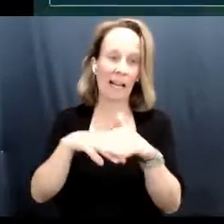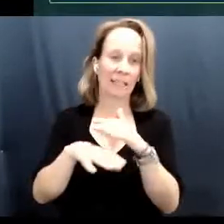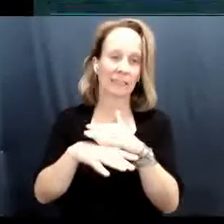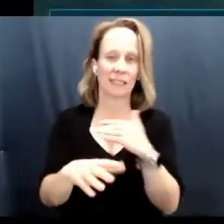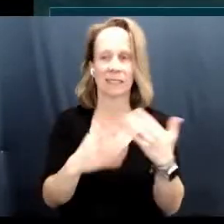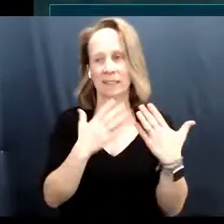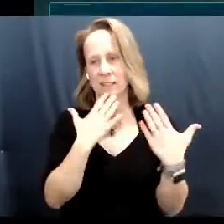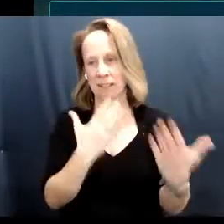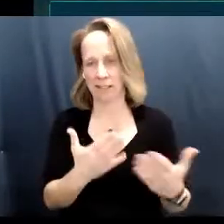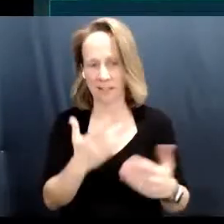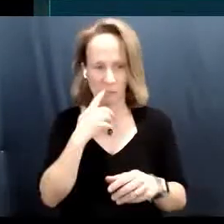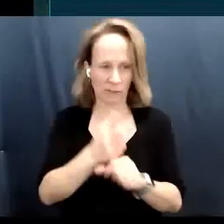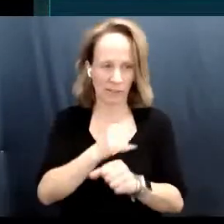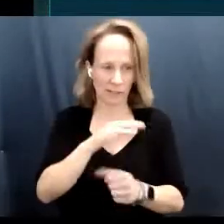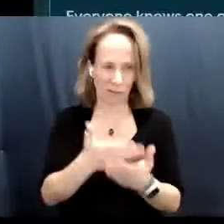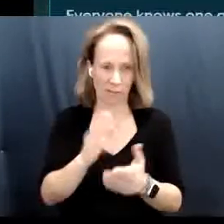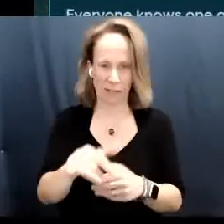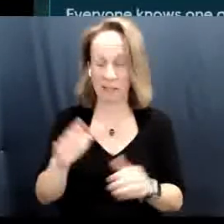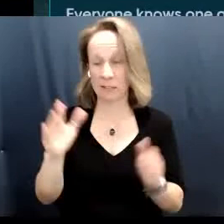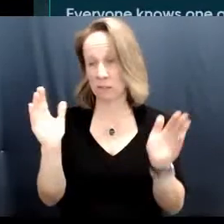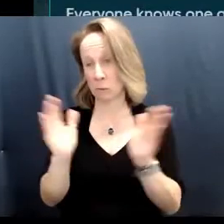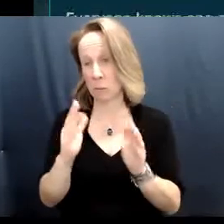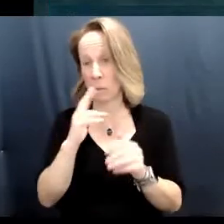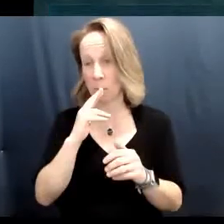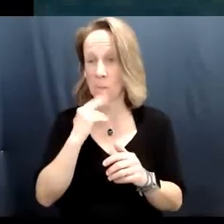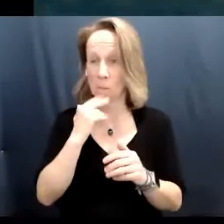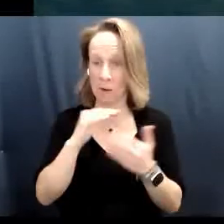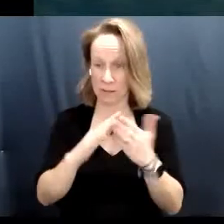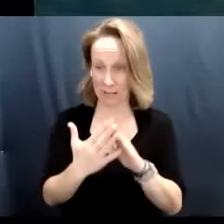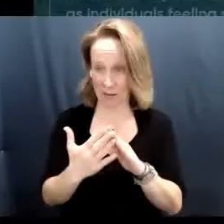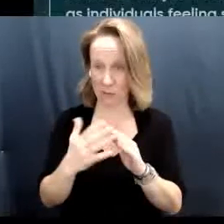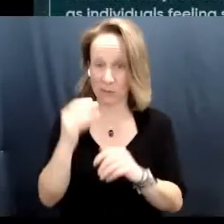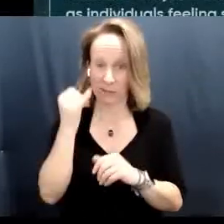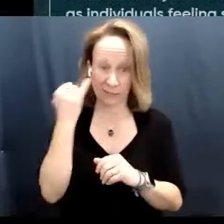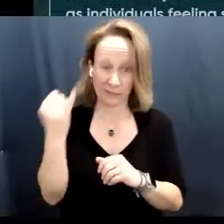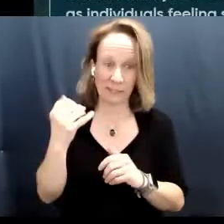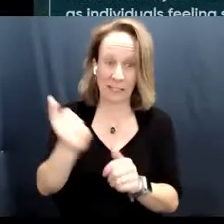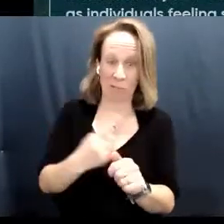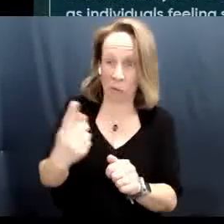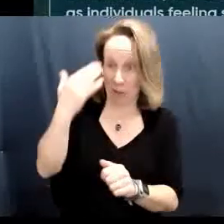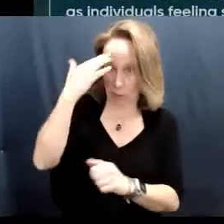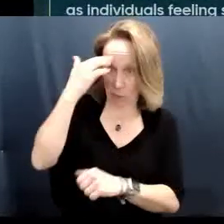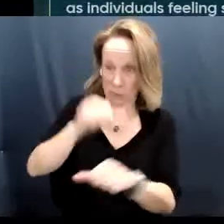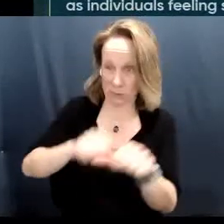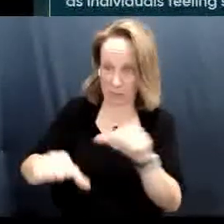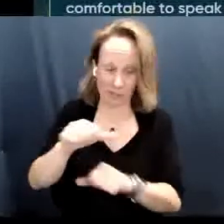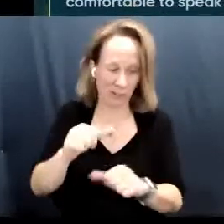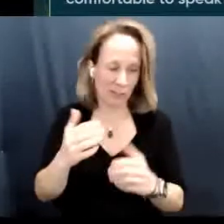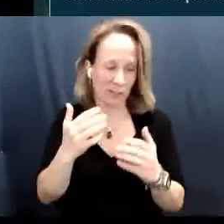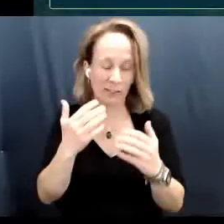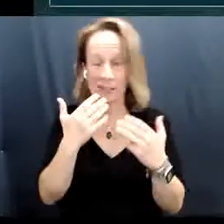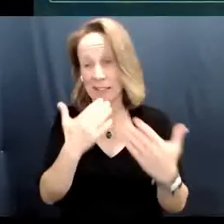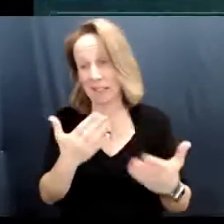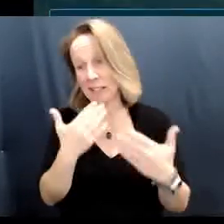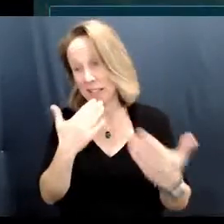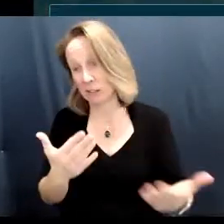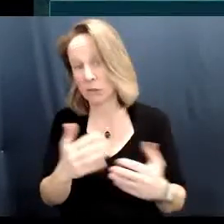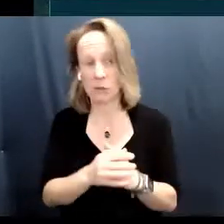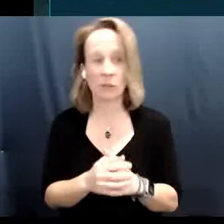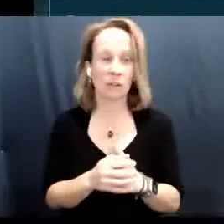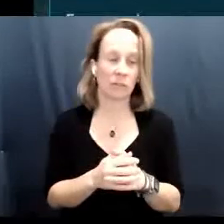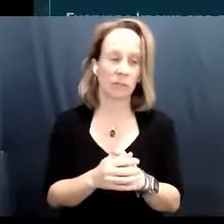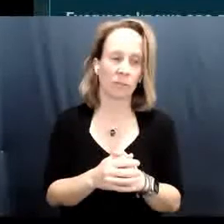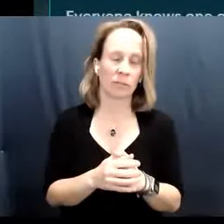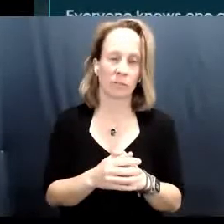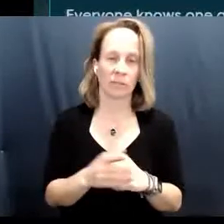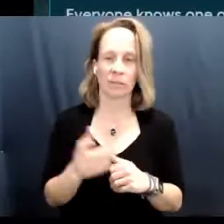Small town ideas, everyone knows one another. Absolutely, thank you all for participating. And we're gonna touch on at least